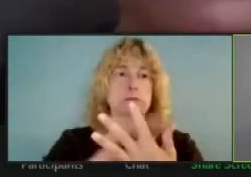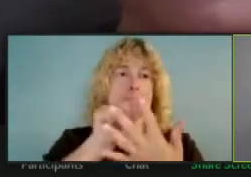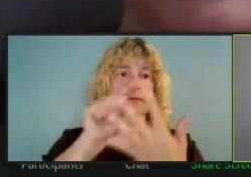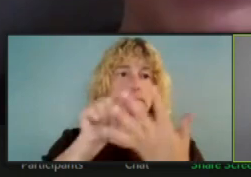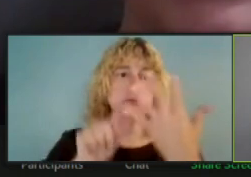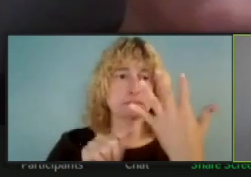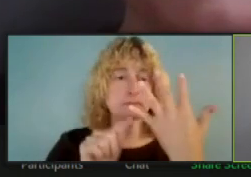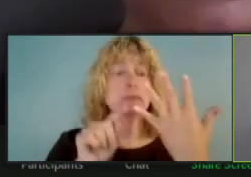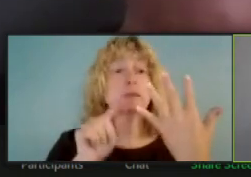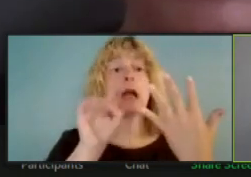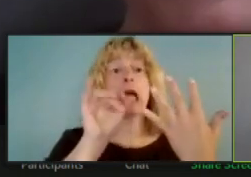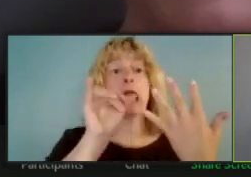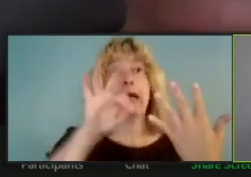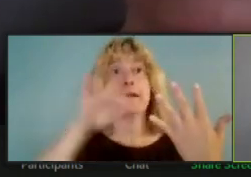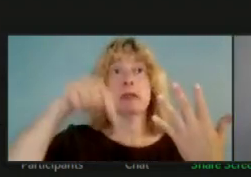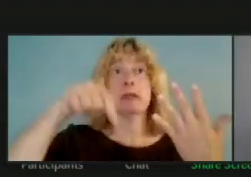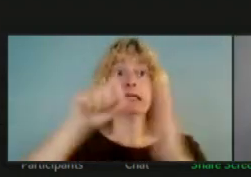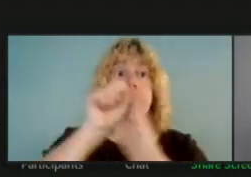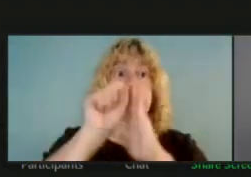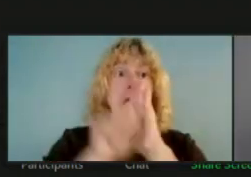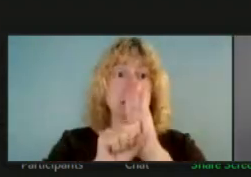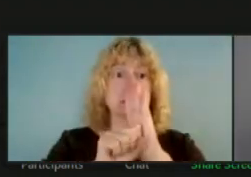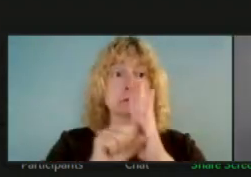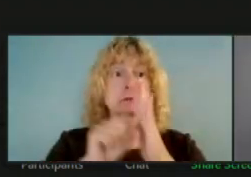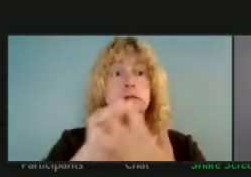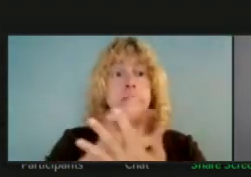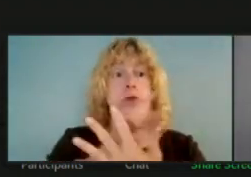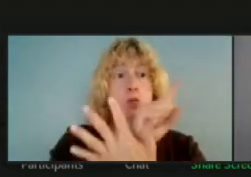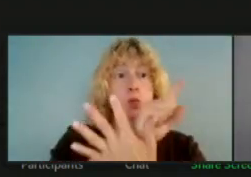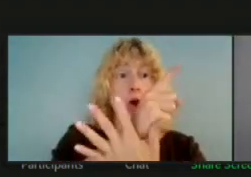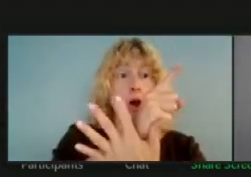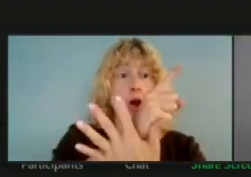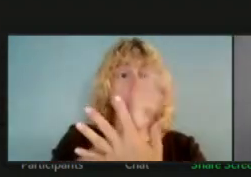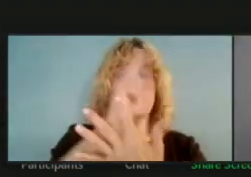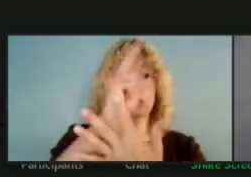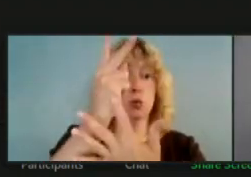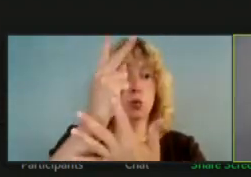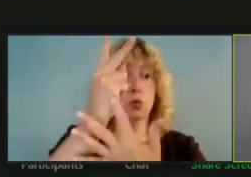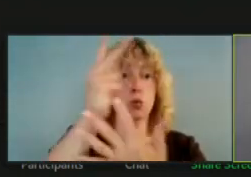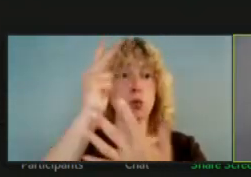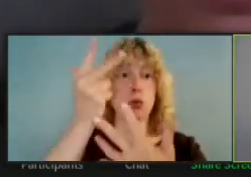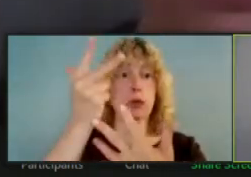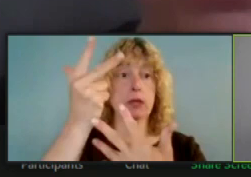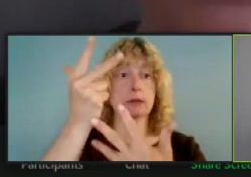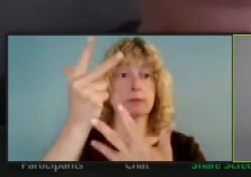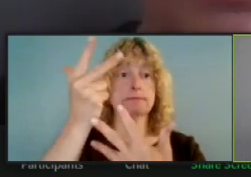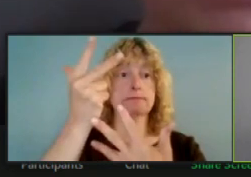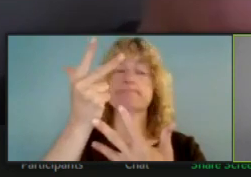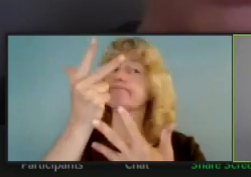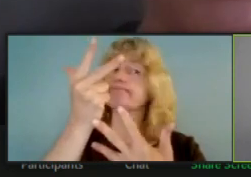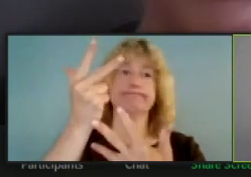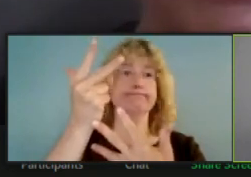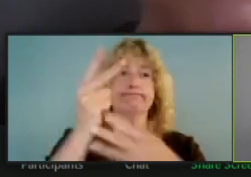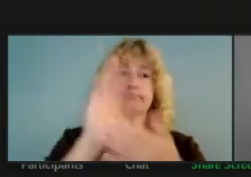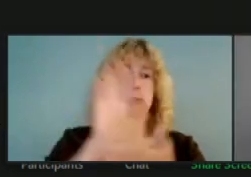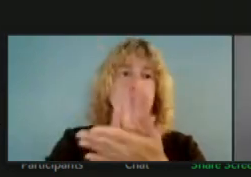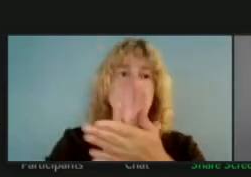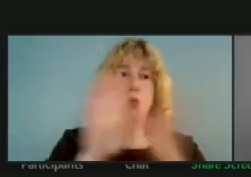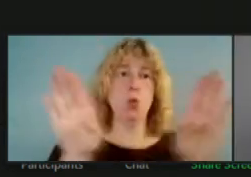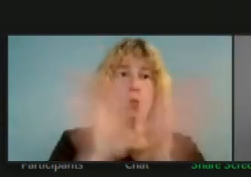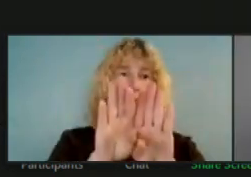region within the state is in phases 1, 2, or 3, schools are closed for